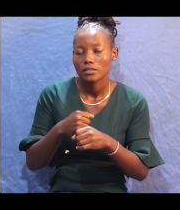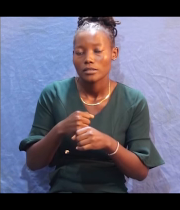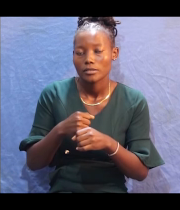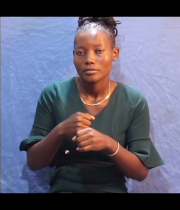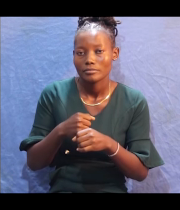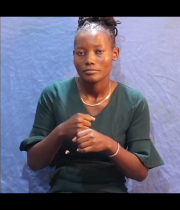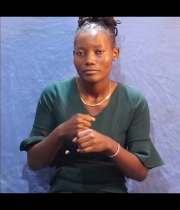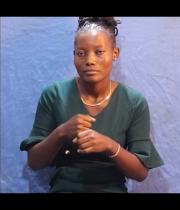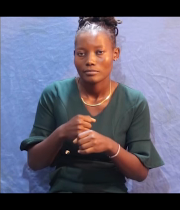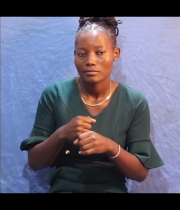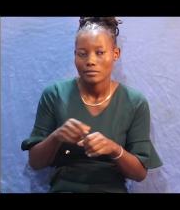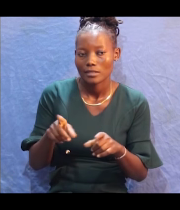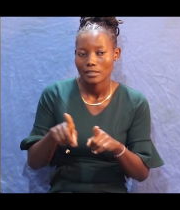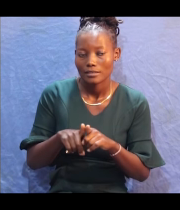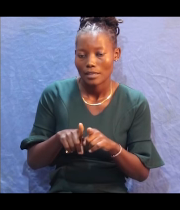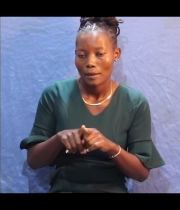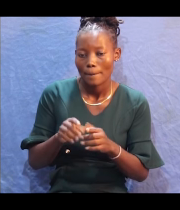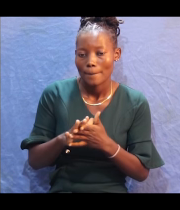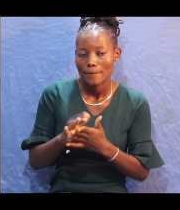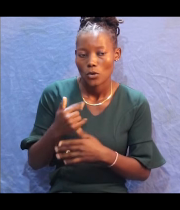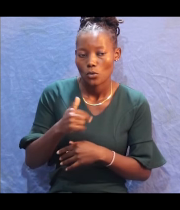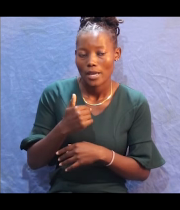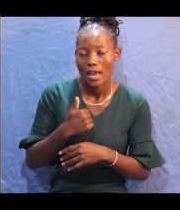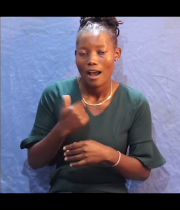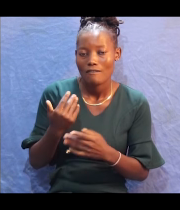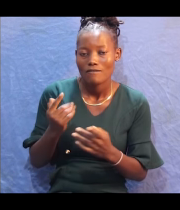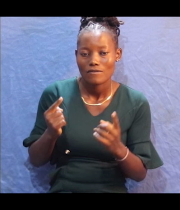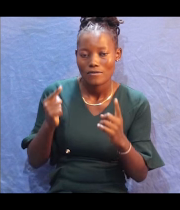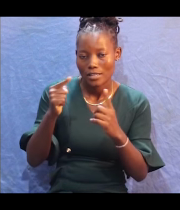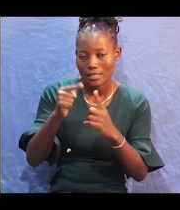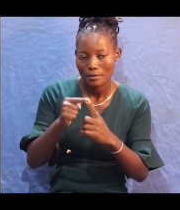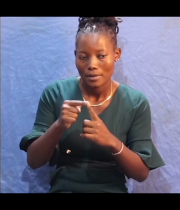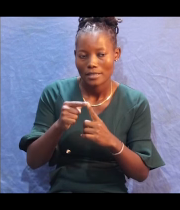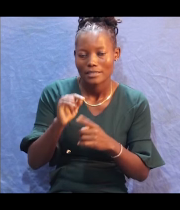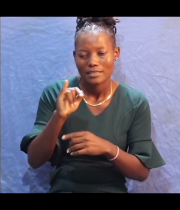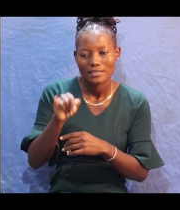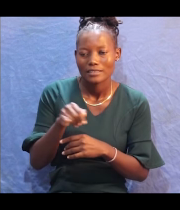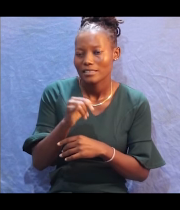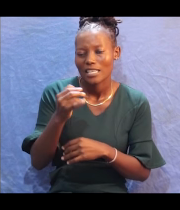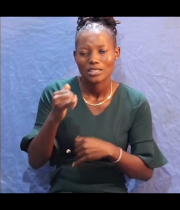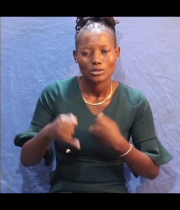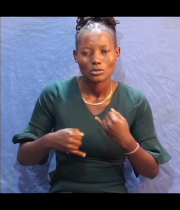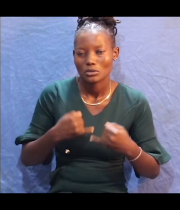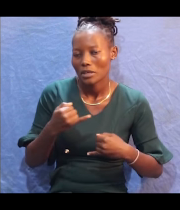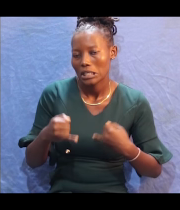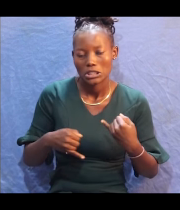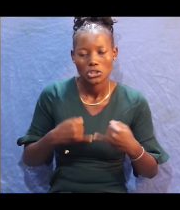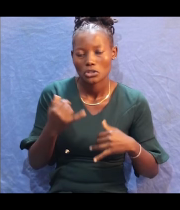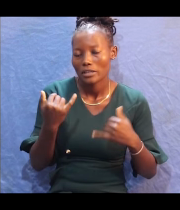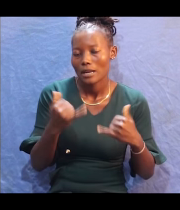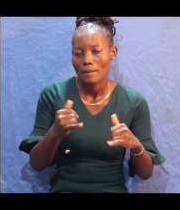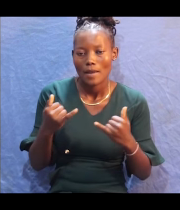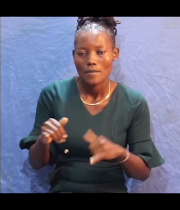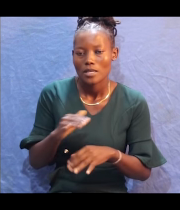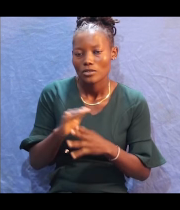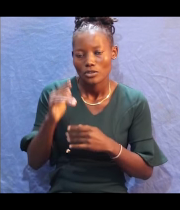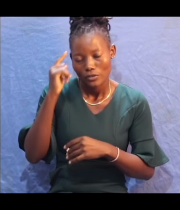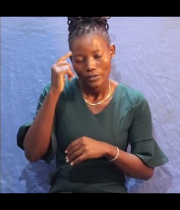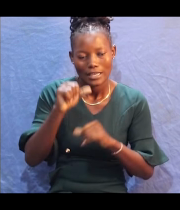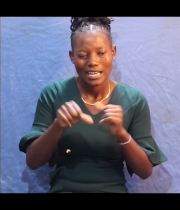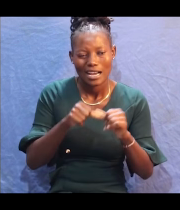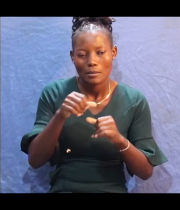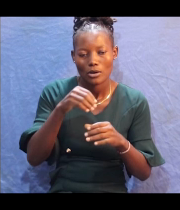So to not stay aside, because the main idea for them is just to have fun and to play. They don't think about, is this inclusive,